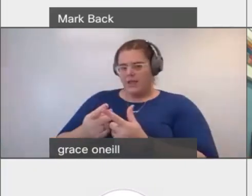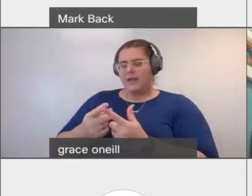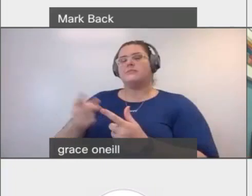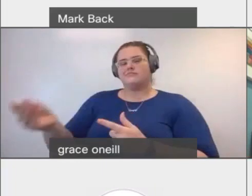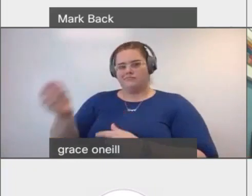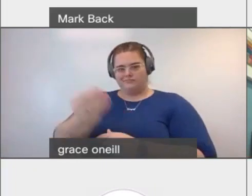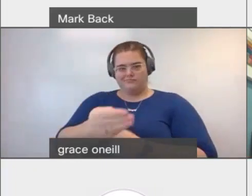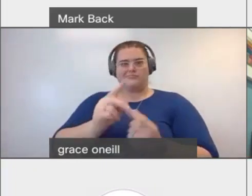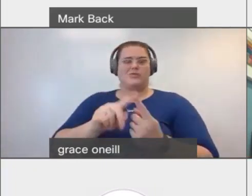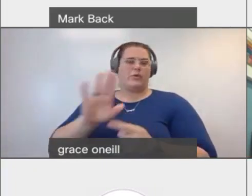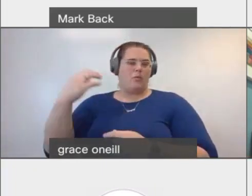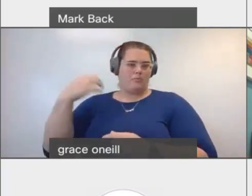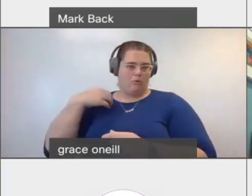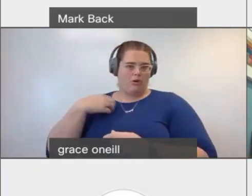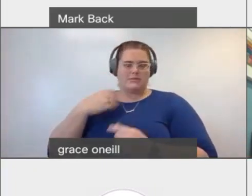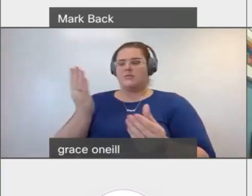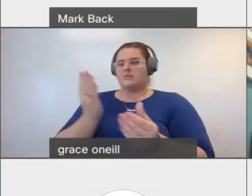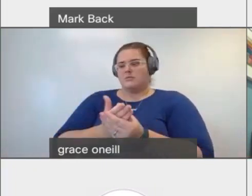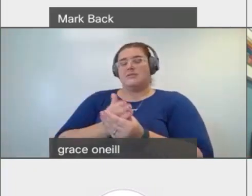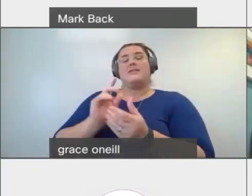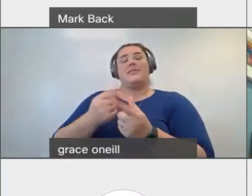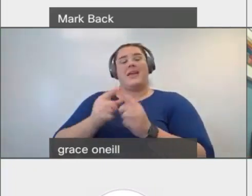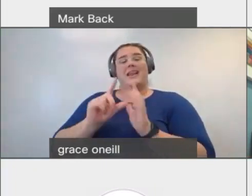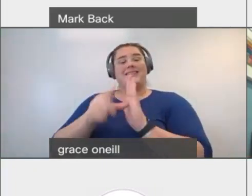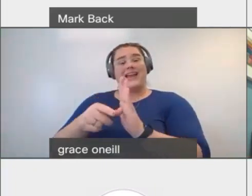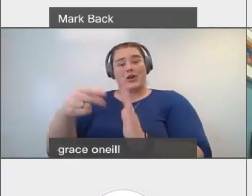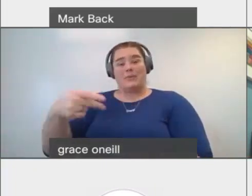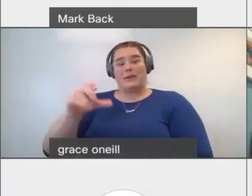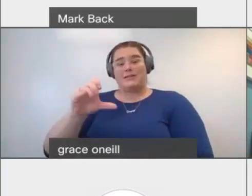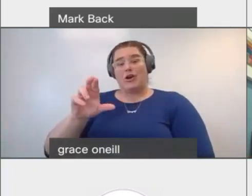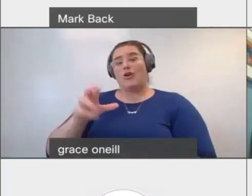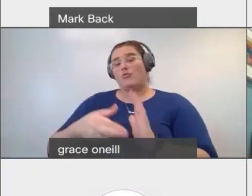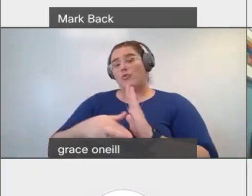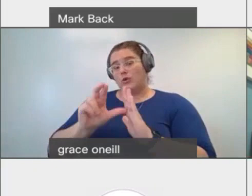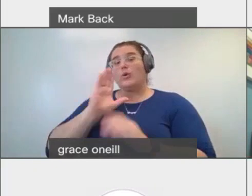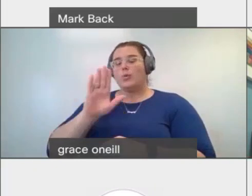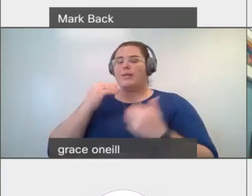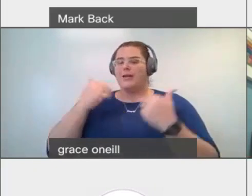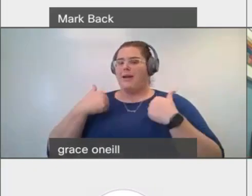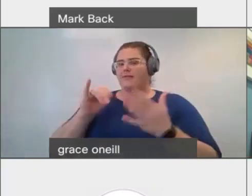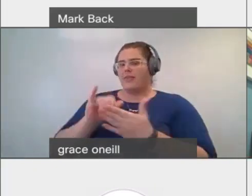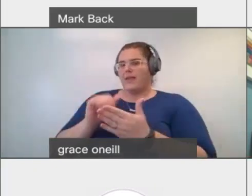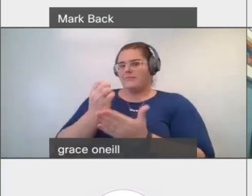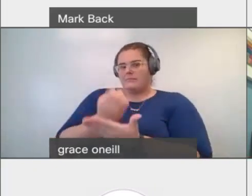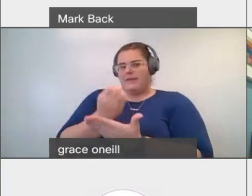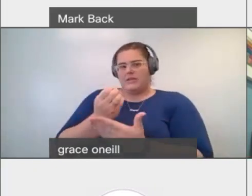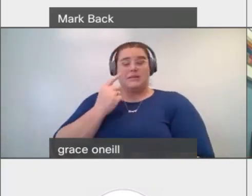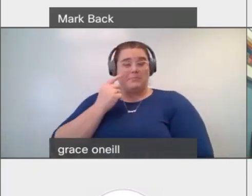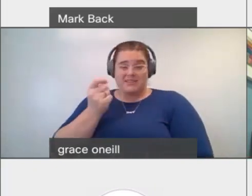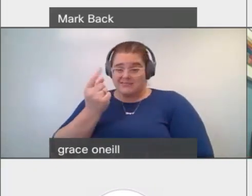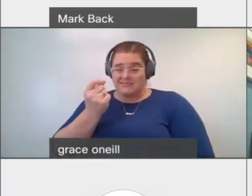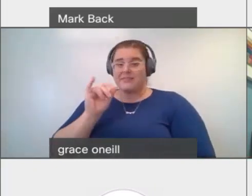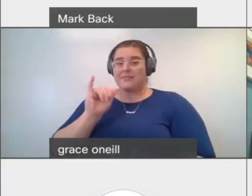be able to, if that record is pulled, we'll be able to see the documentation of compliance there, because that is a requirement for our agencies.